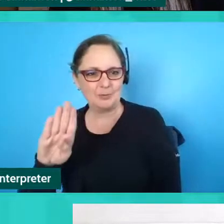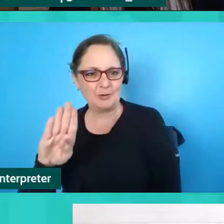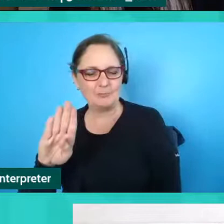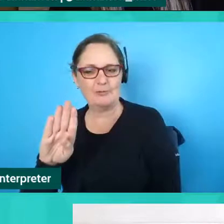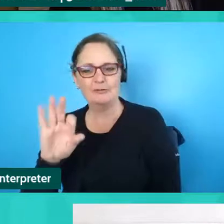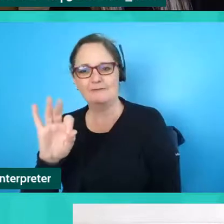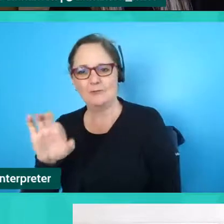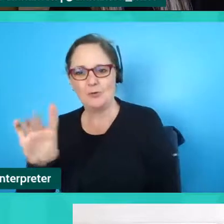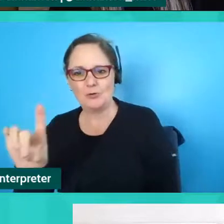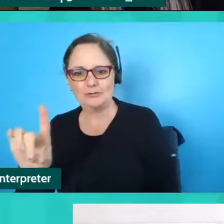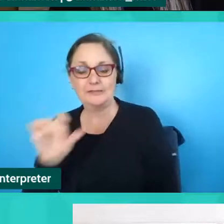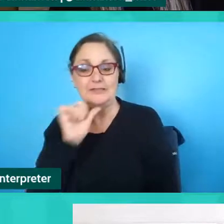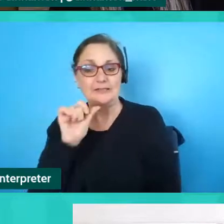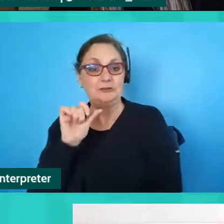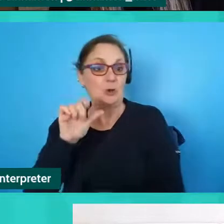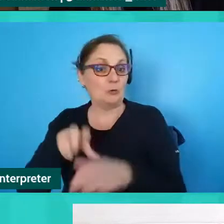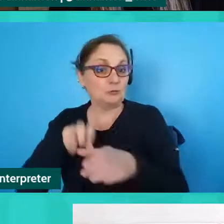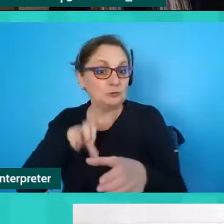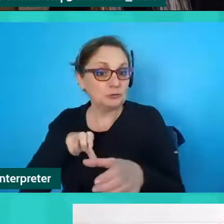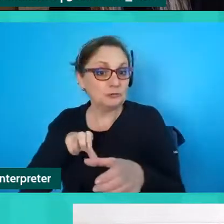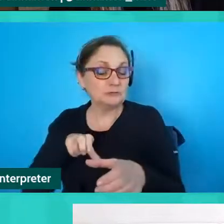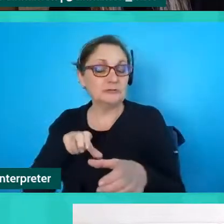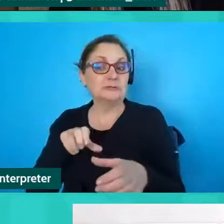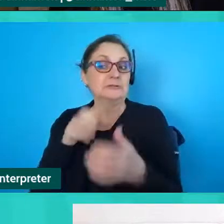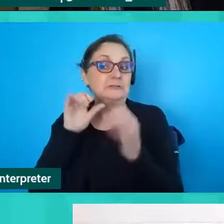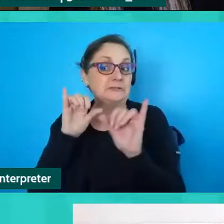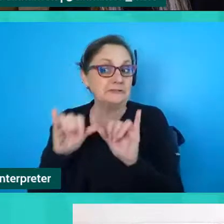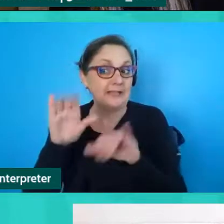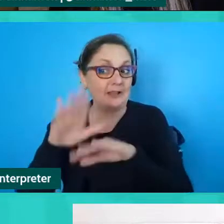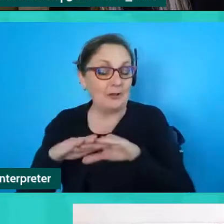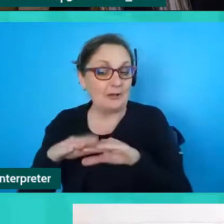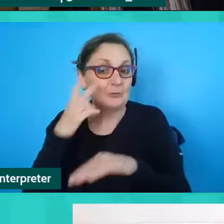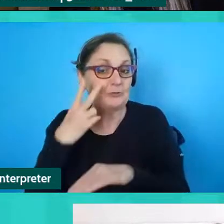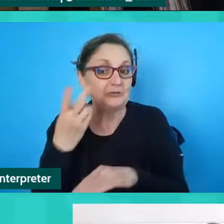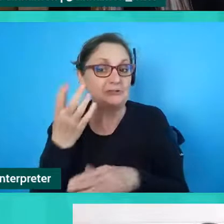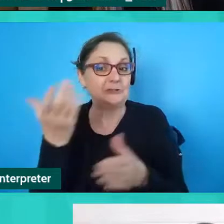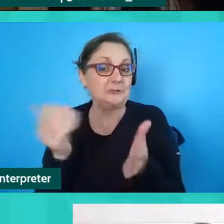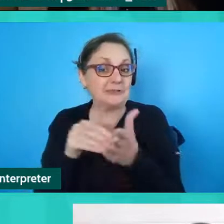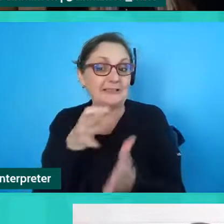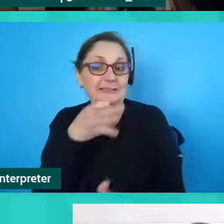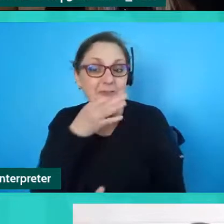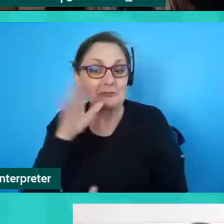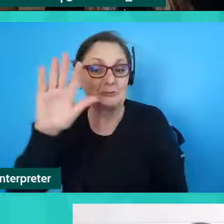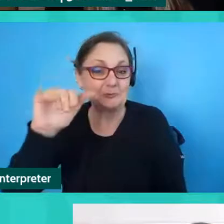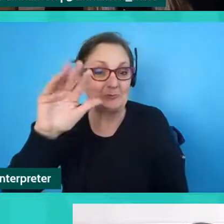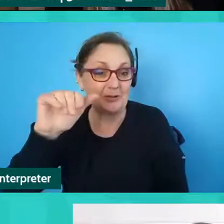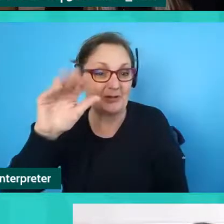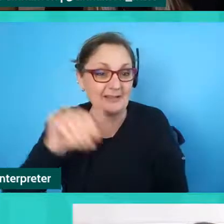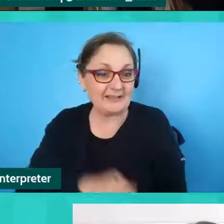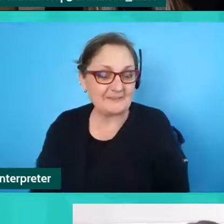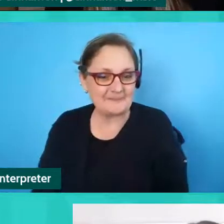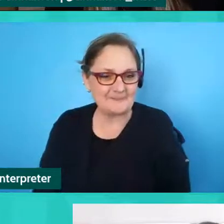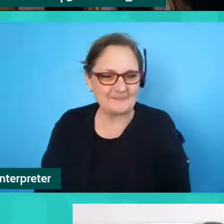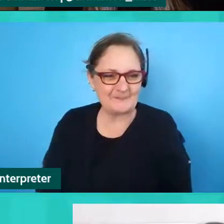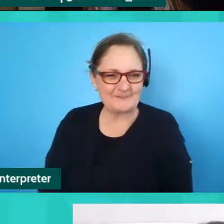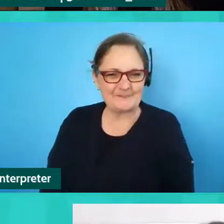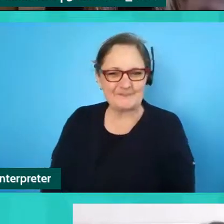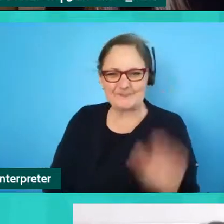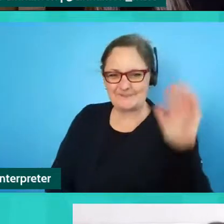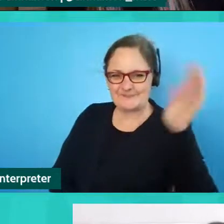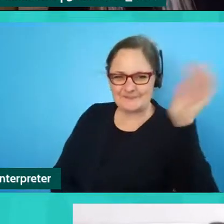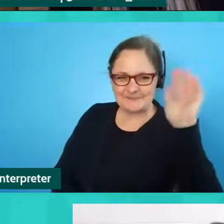that button. Stay tuned, and we'll see you all again very, very soon. Bye. All right. Goodbye.